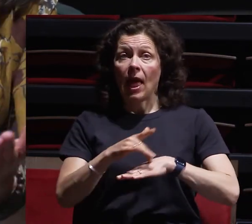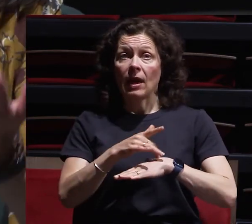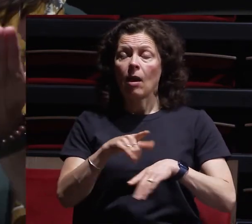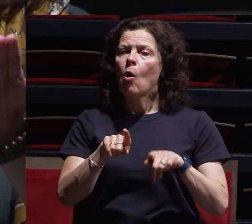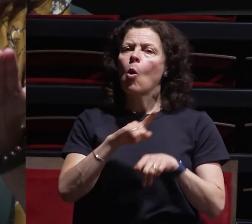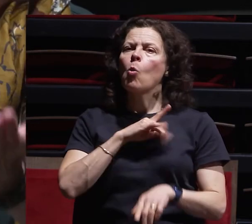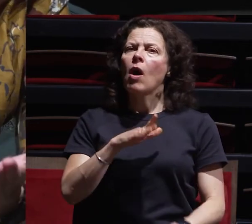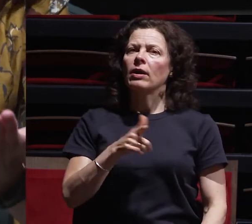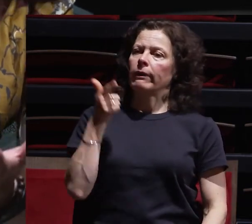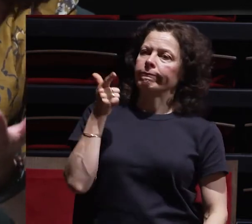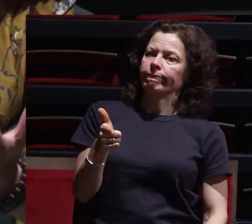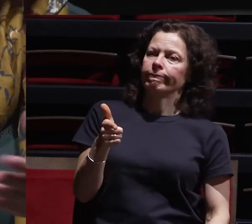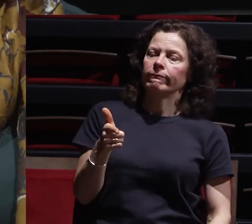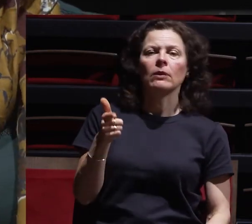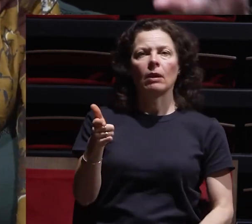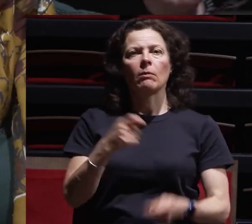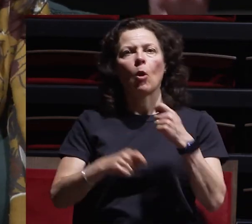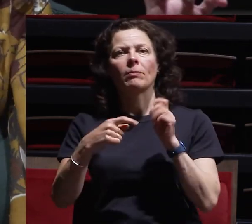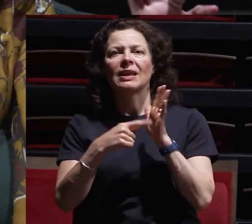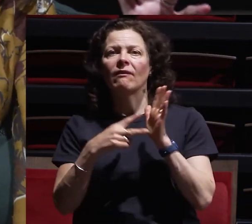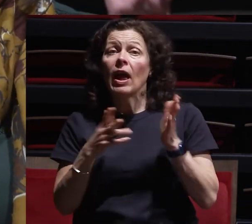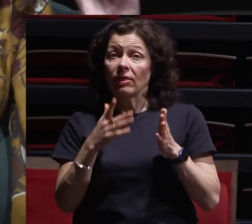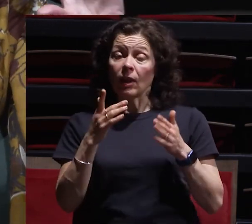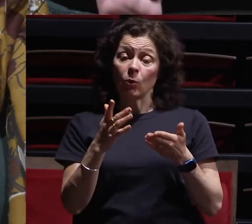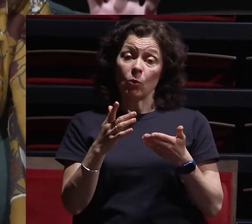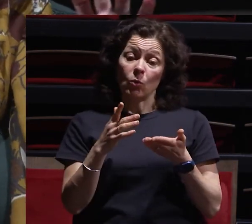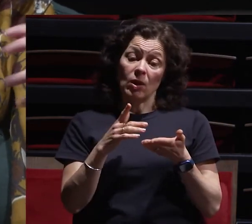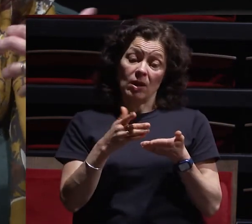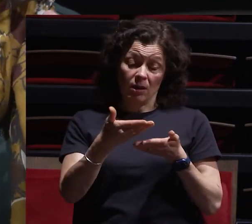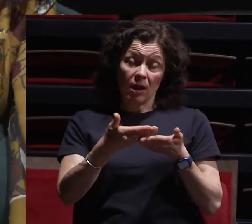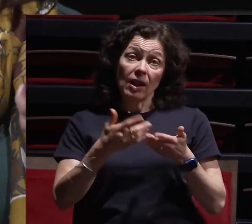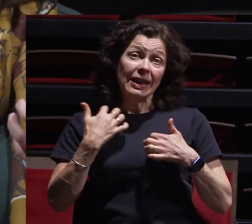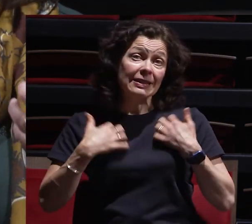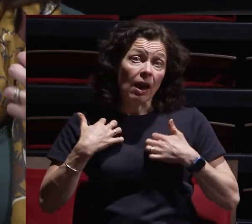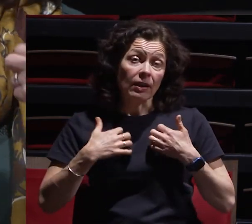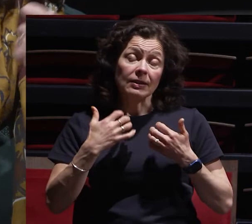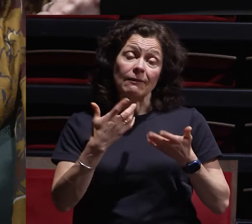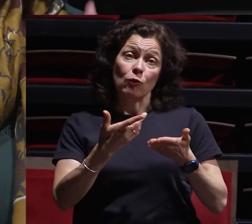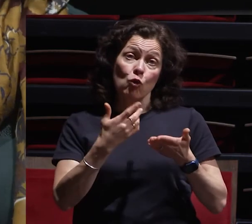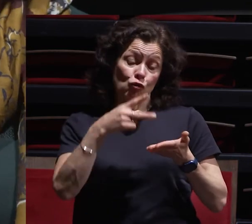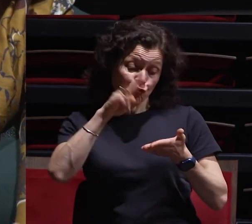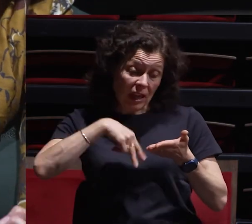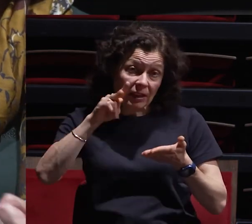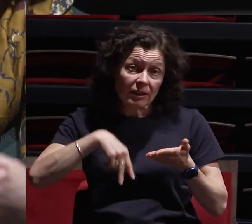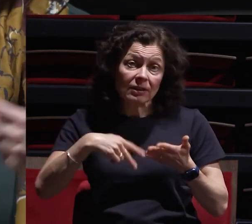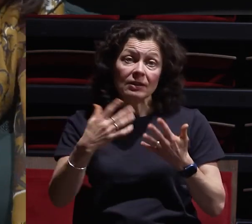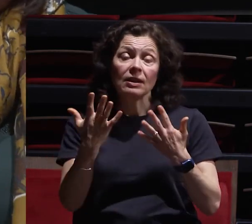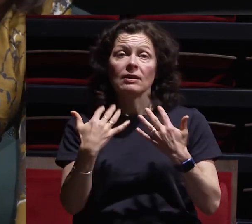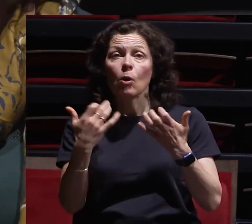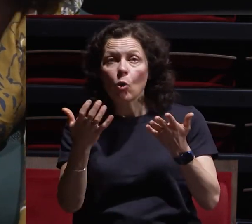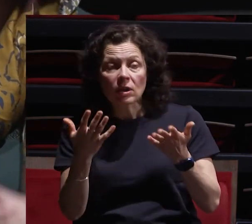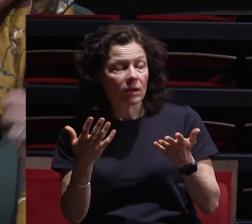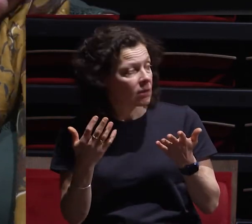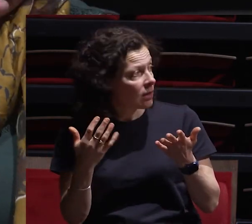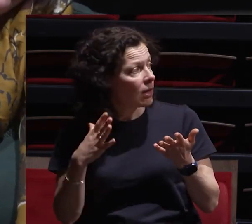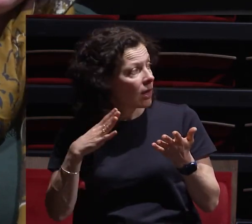have to be a play? Why can I not just put a camera in front of it and it be a telly? I think that's really exciting for readers and